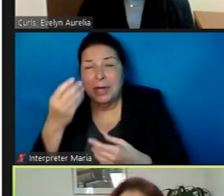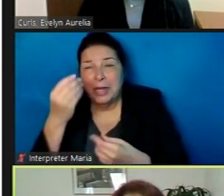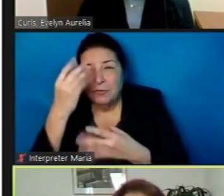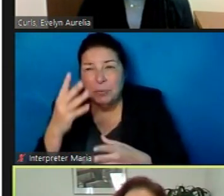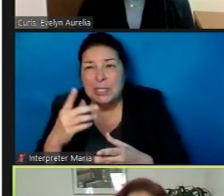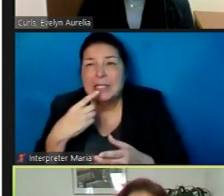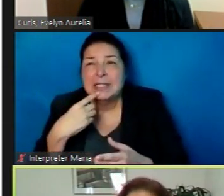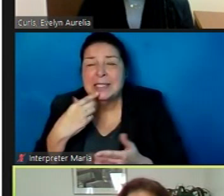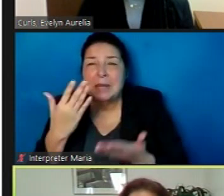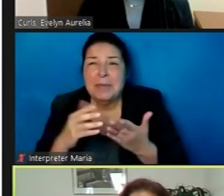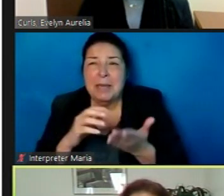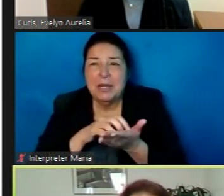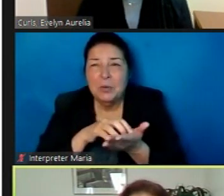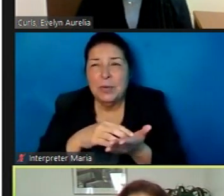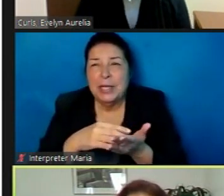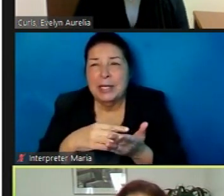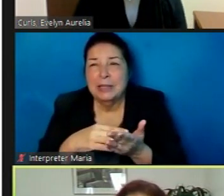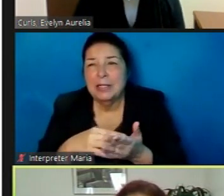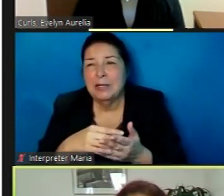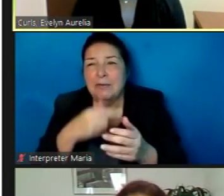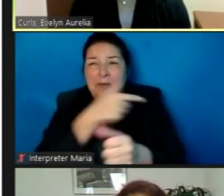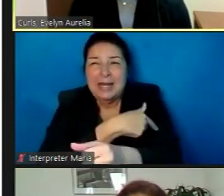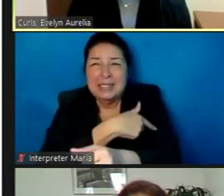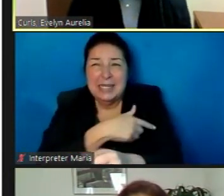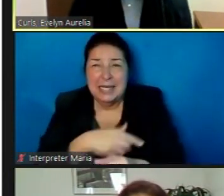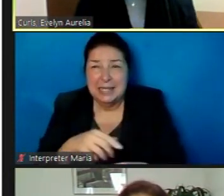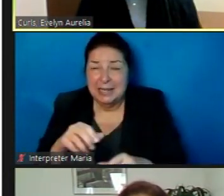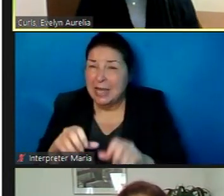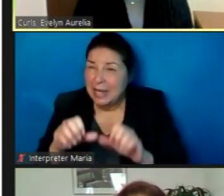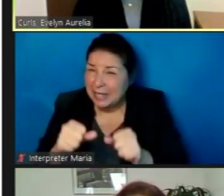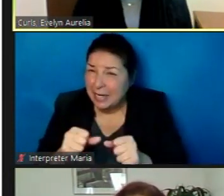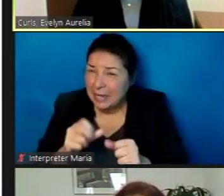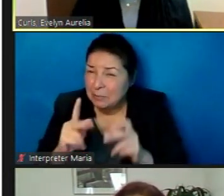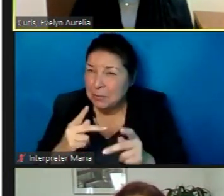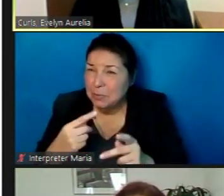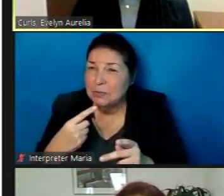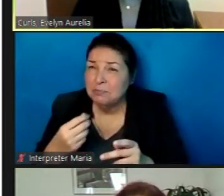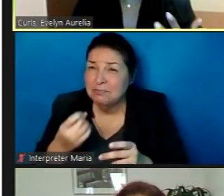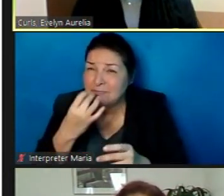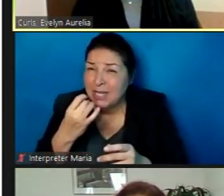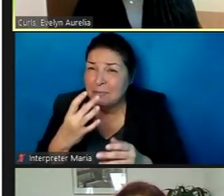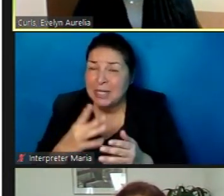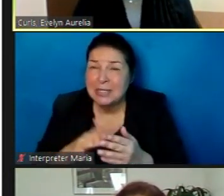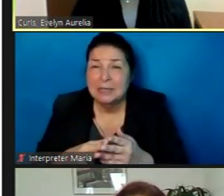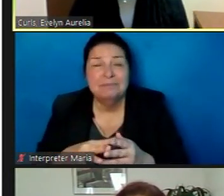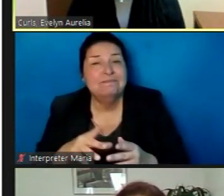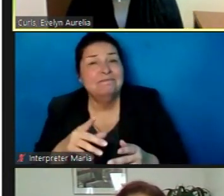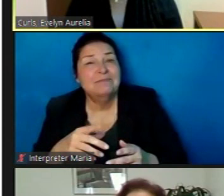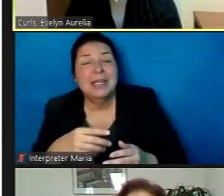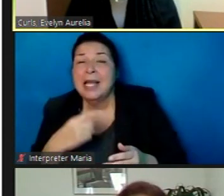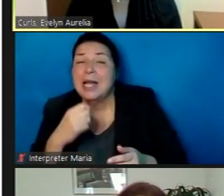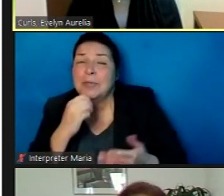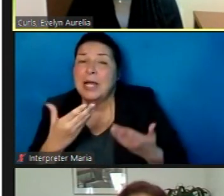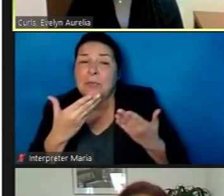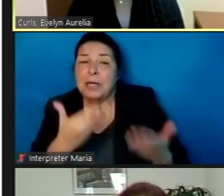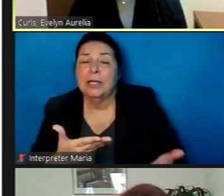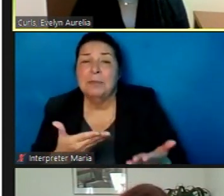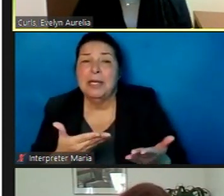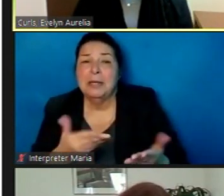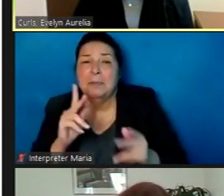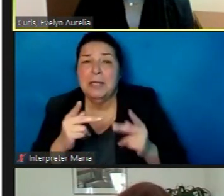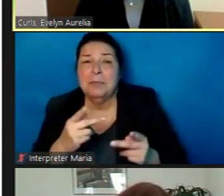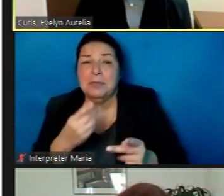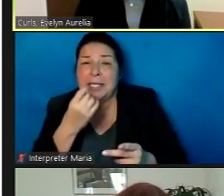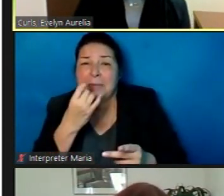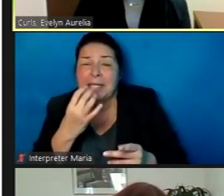what medicines can be taken? So I would not recommend taking a medication unless you've been told to or you have severe allergies in the